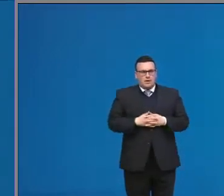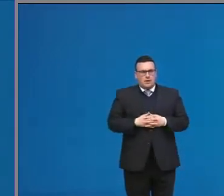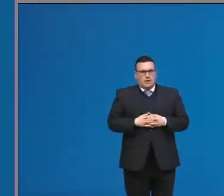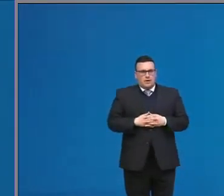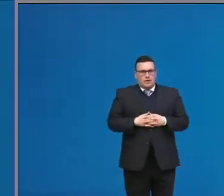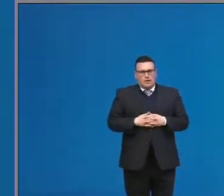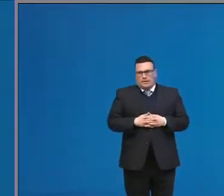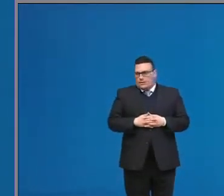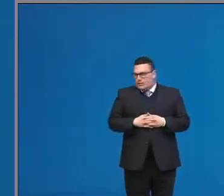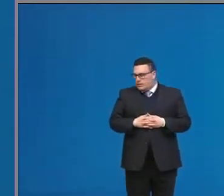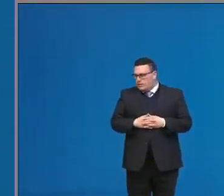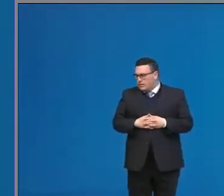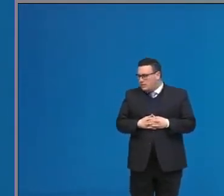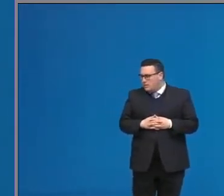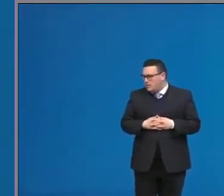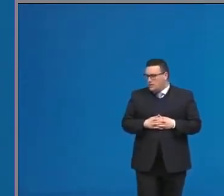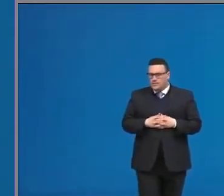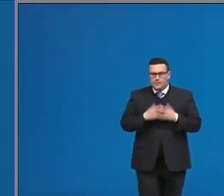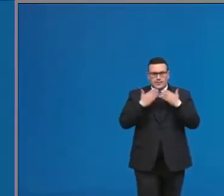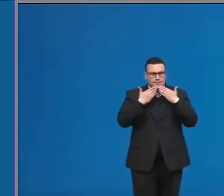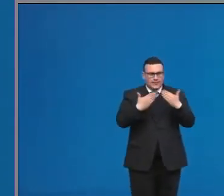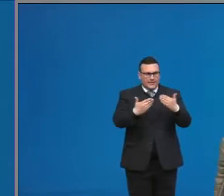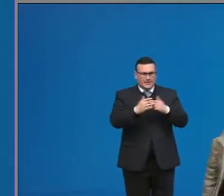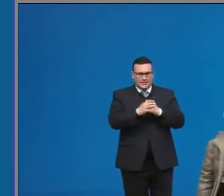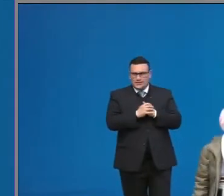Thank you so much.